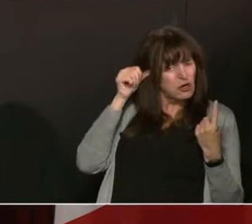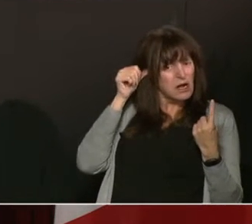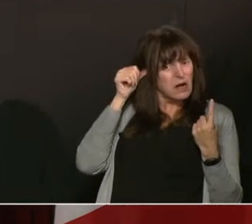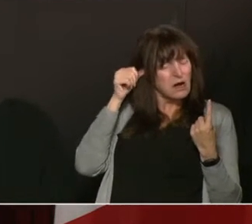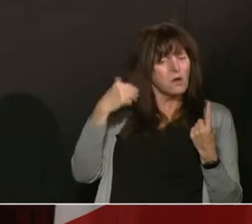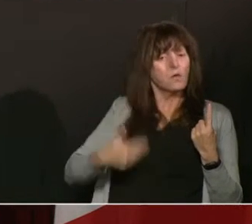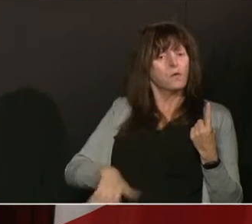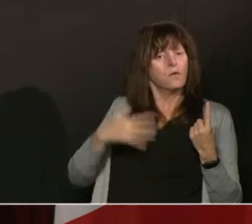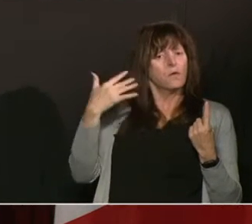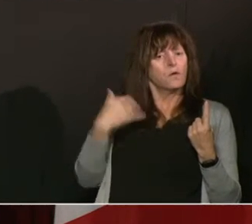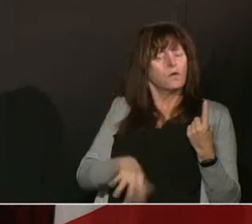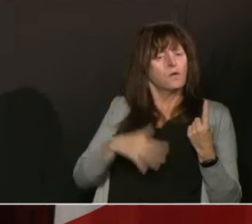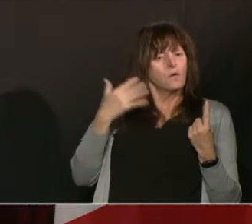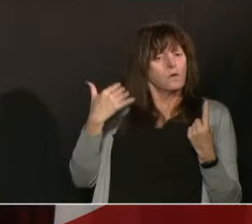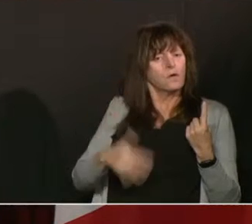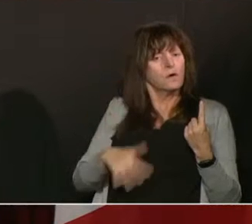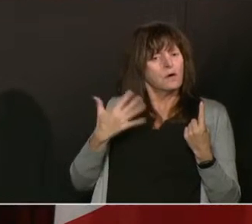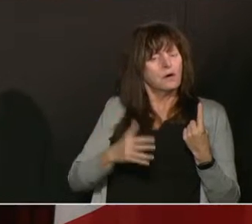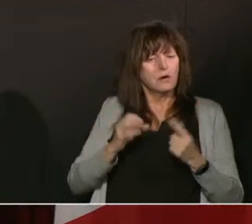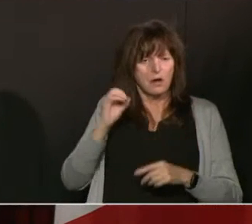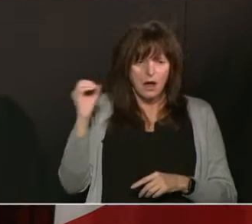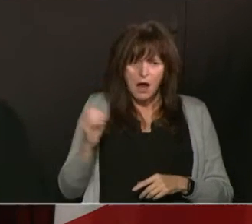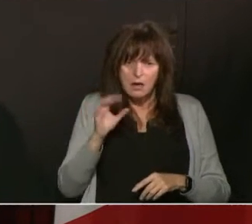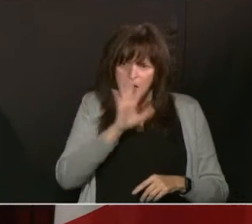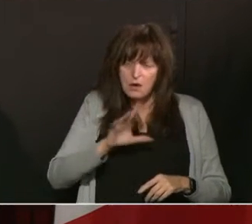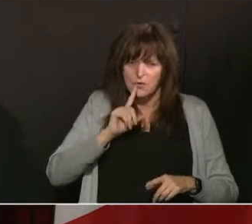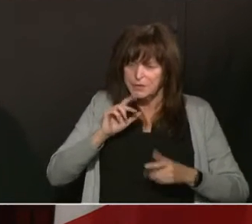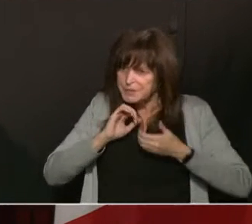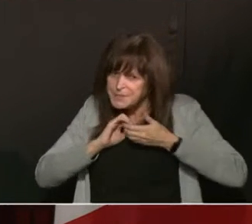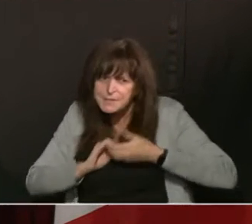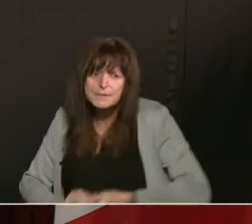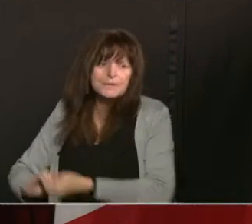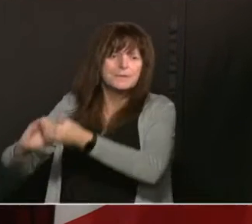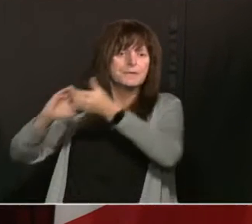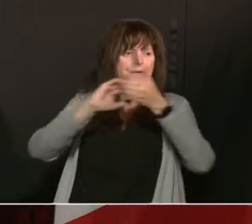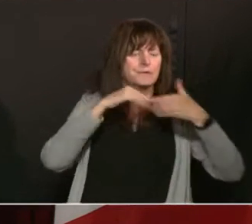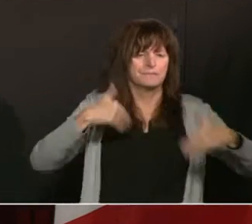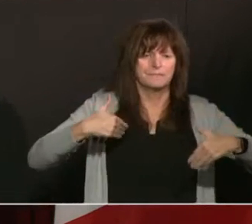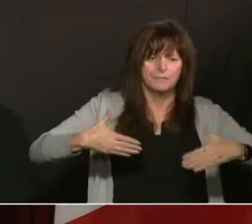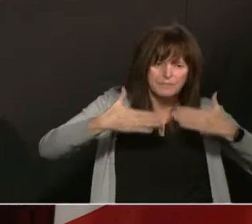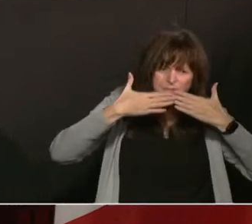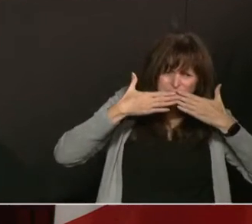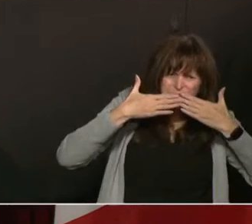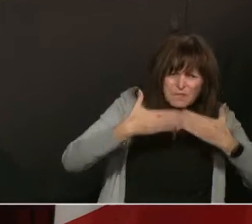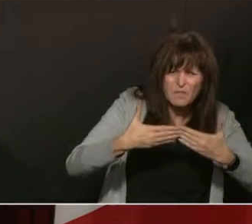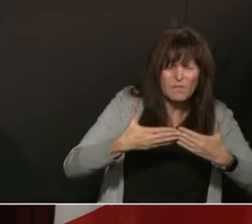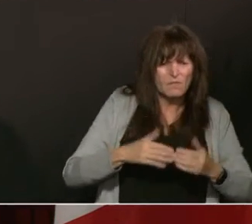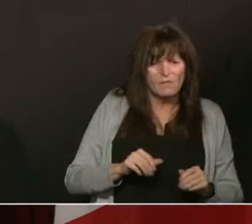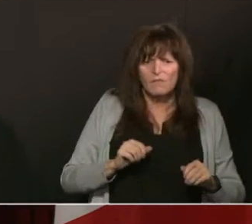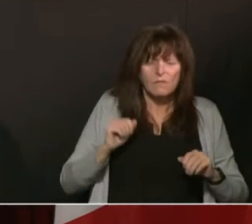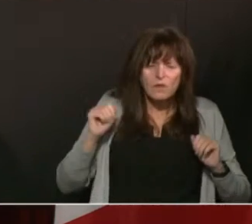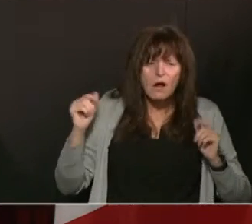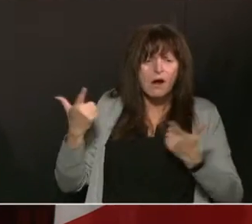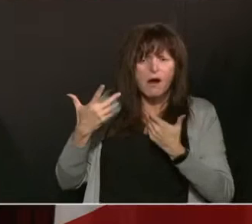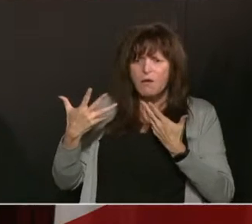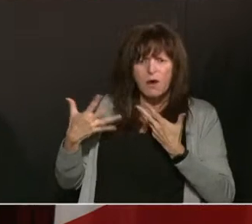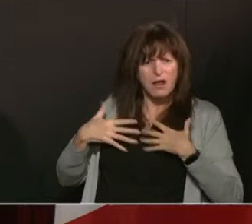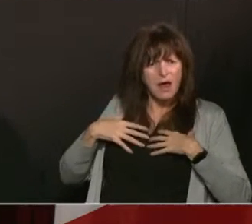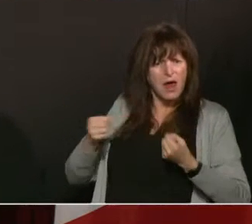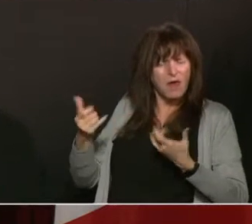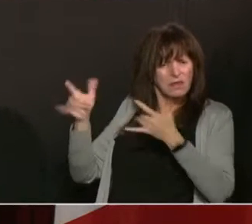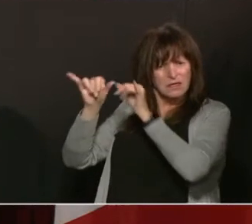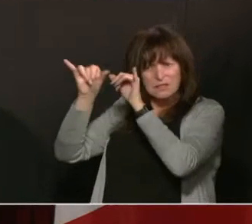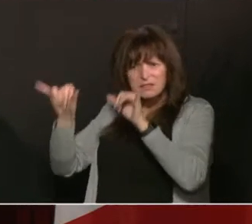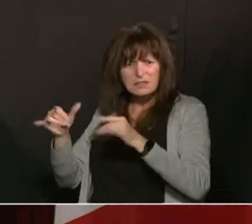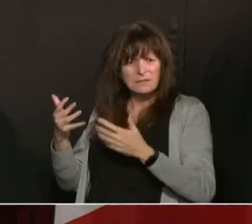and together with all of our health system partners, including public health, hospitals, local primary care,